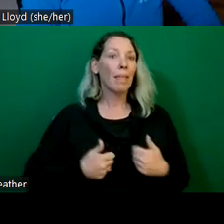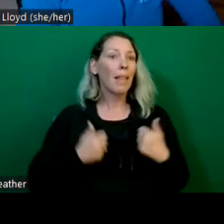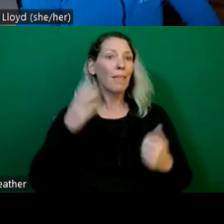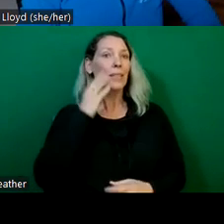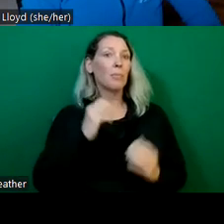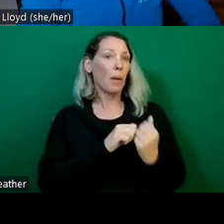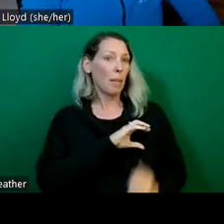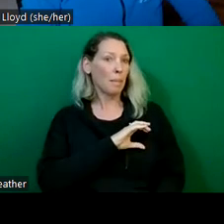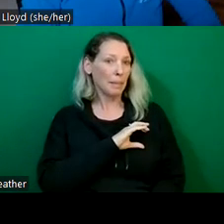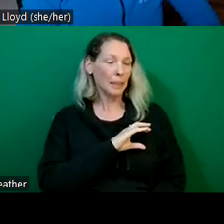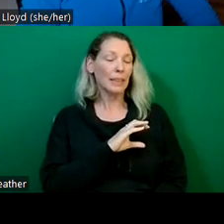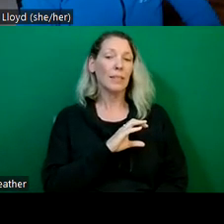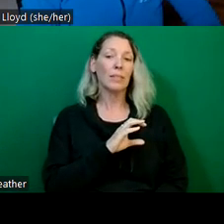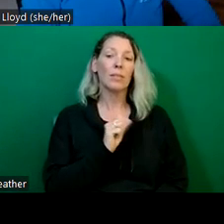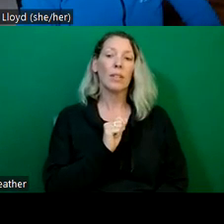with police